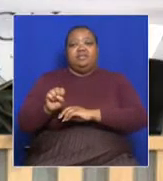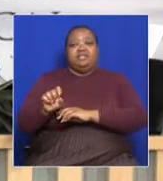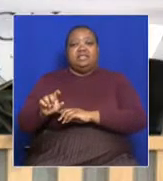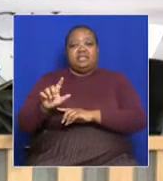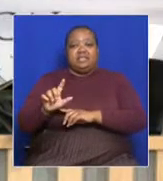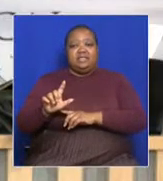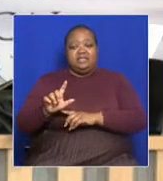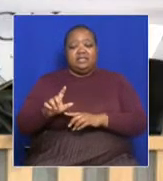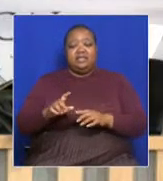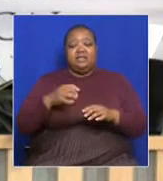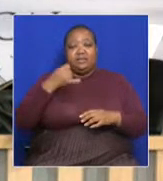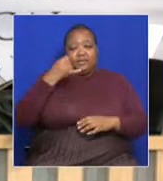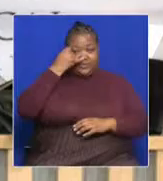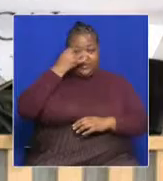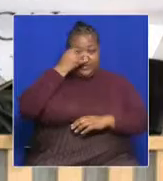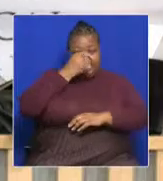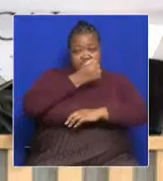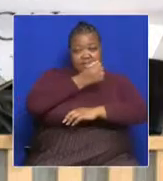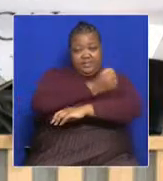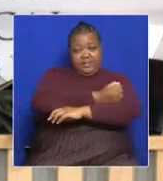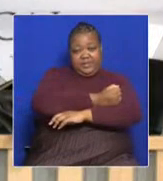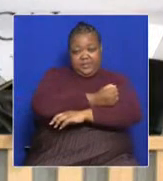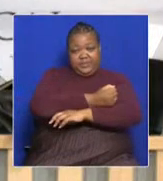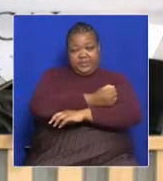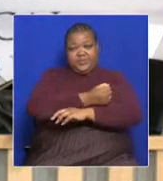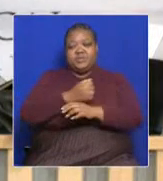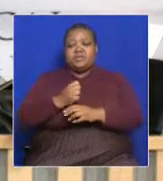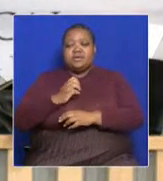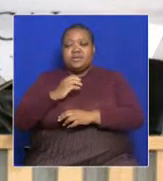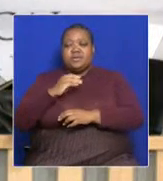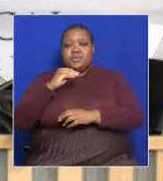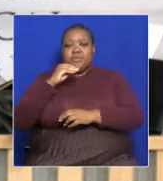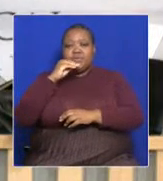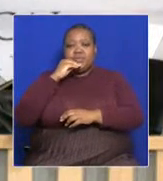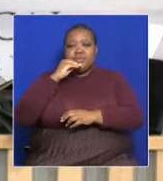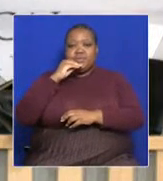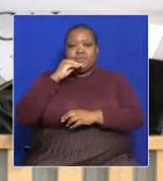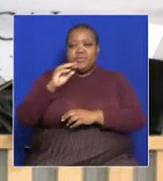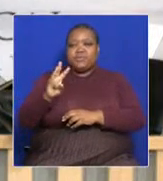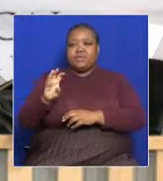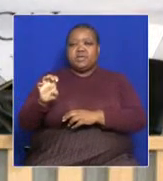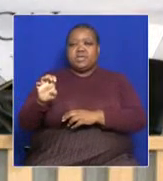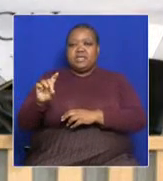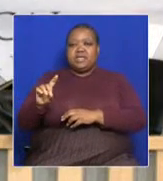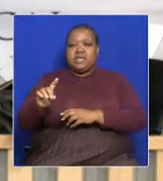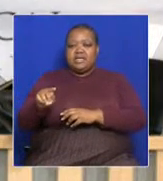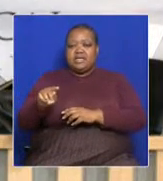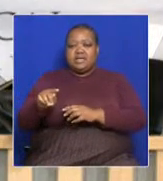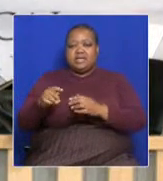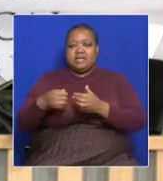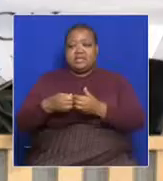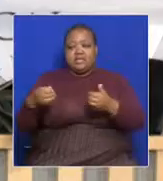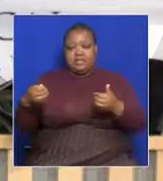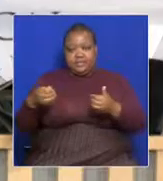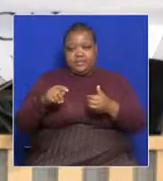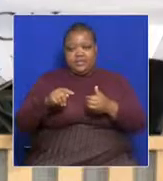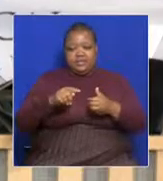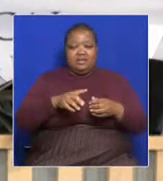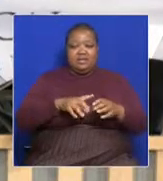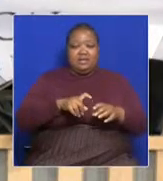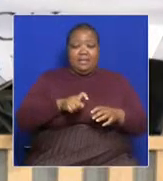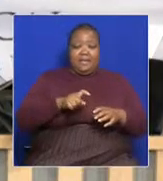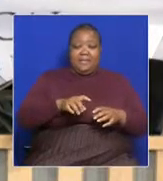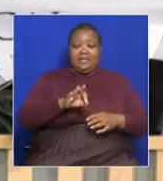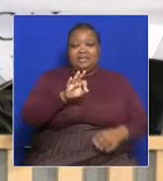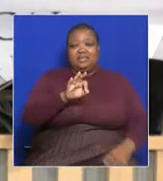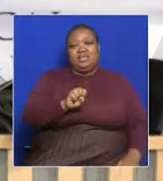with the exception of cannabis, must be submitted to FSL. Do you see that? I see that, Commissioner. You've always understood